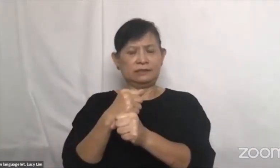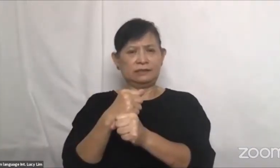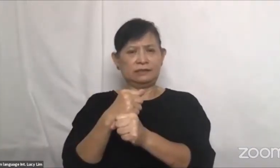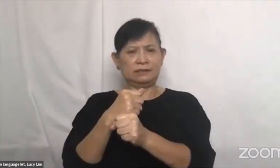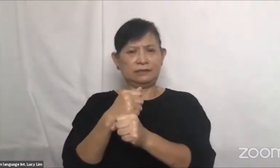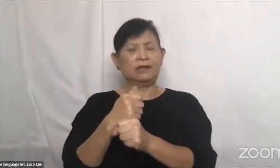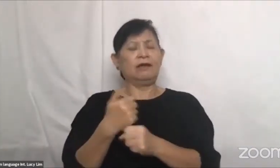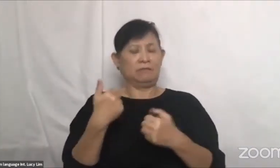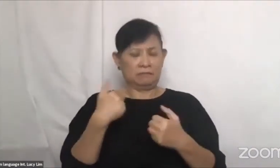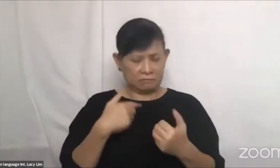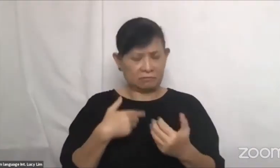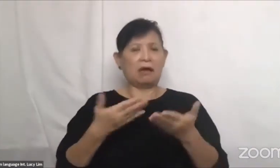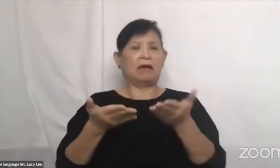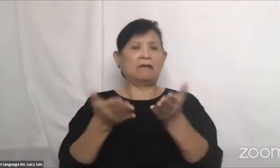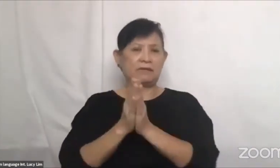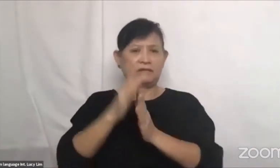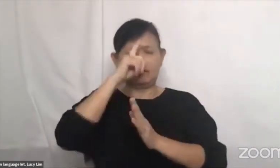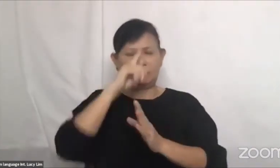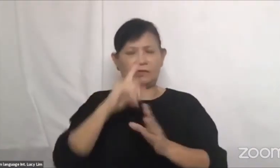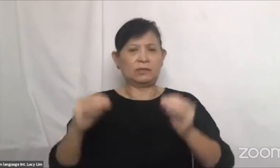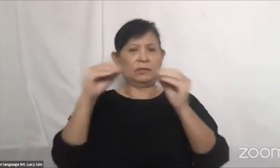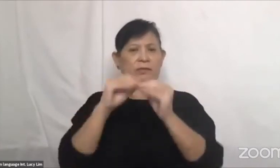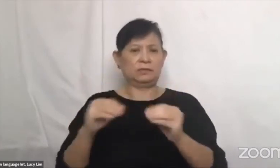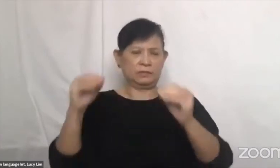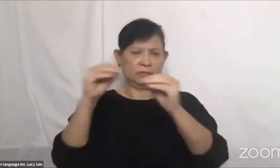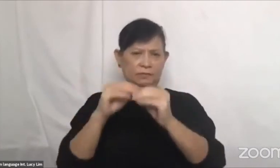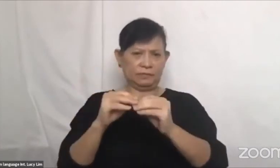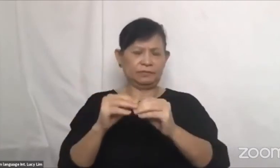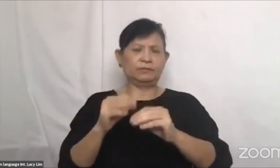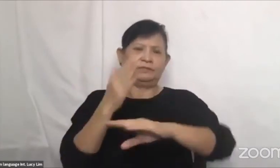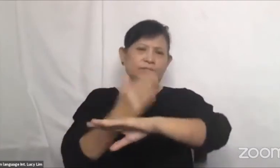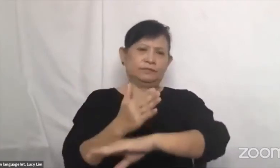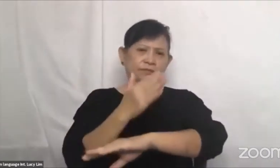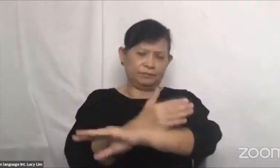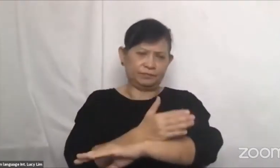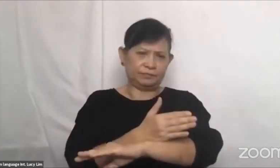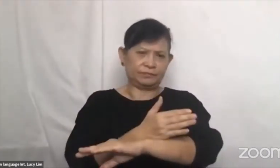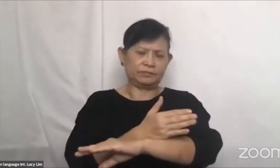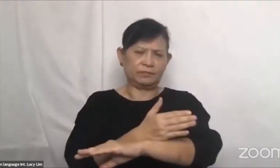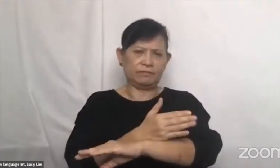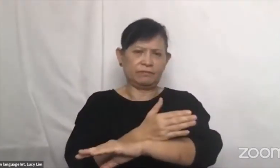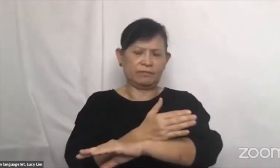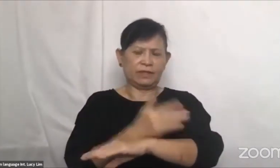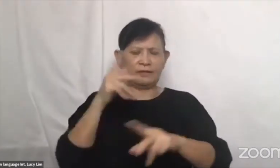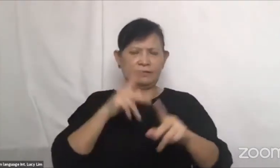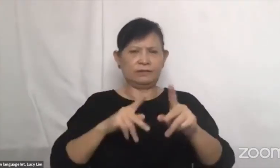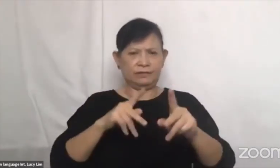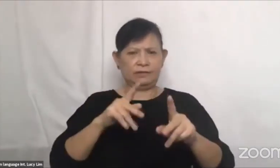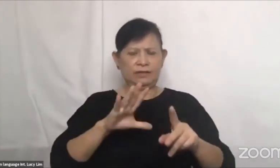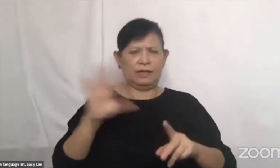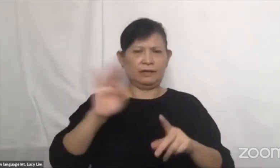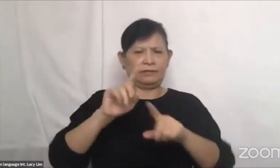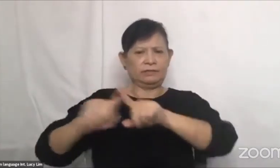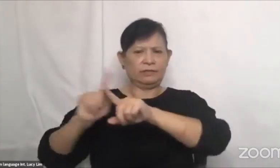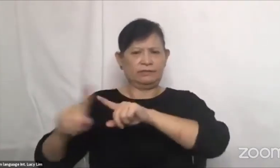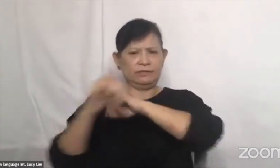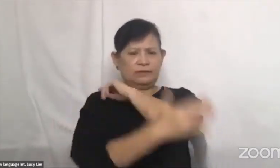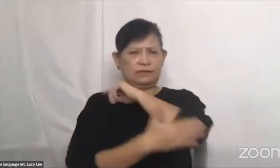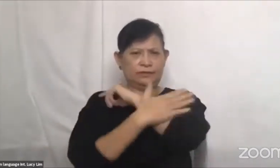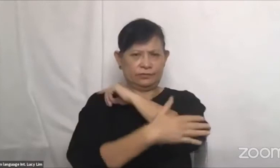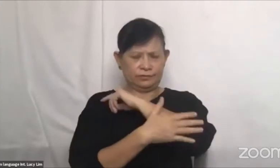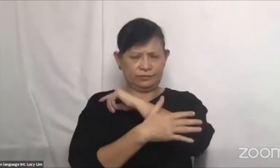ask for more, things have certainly improved. For persons with disabilities across the different countries in the